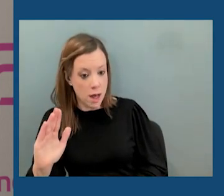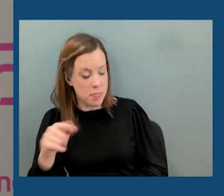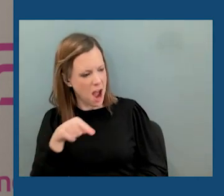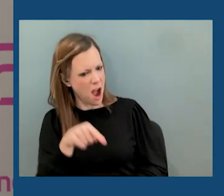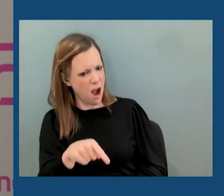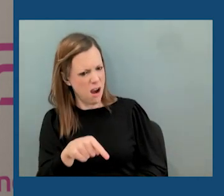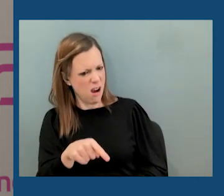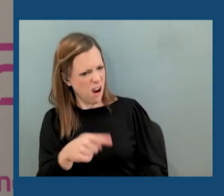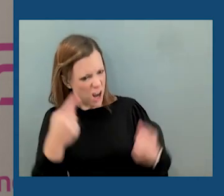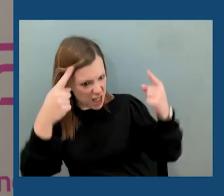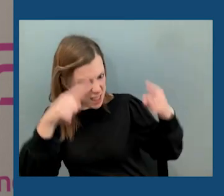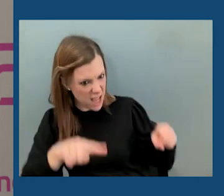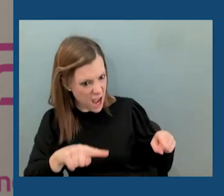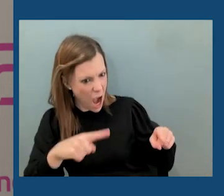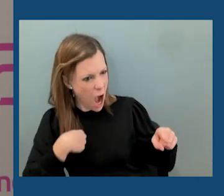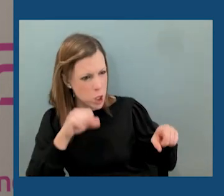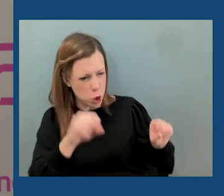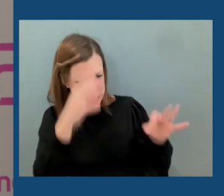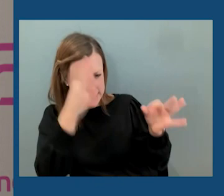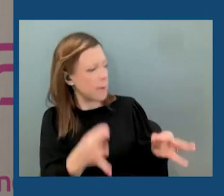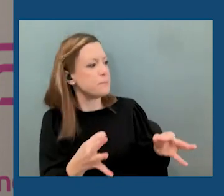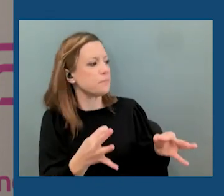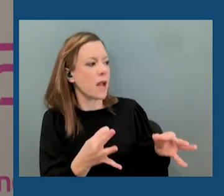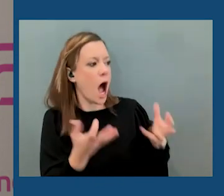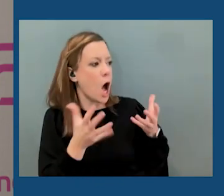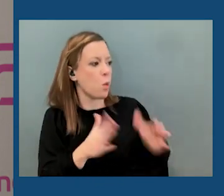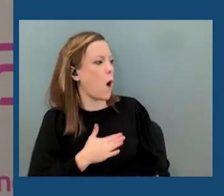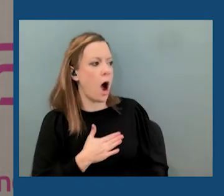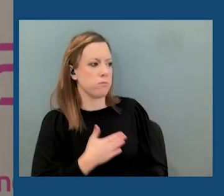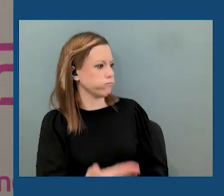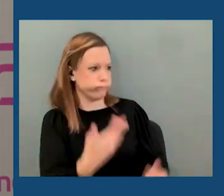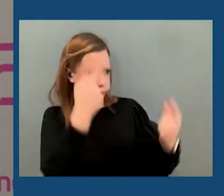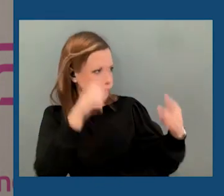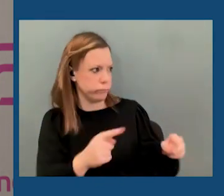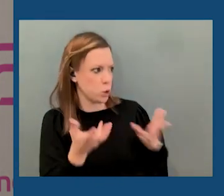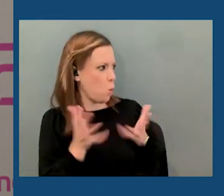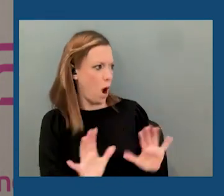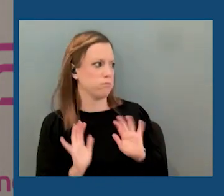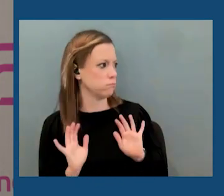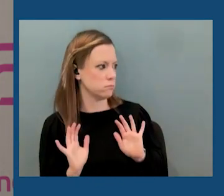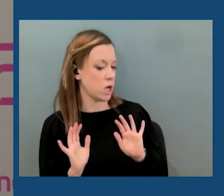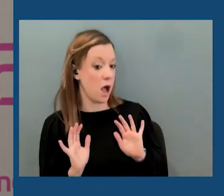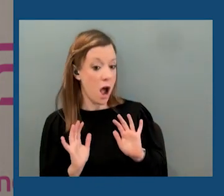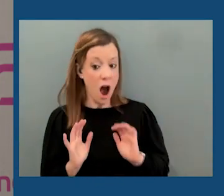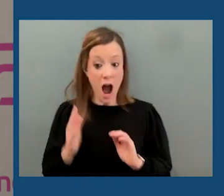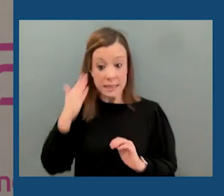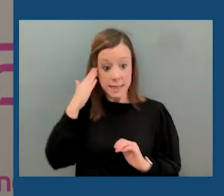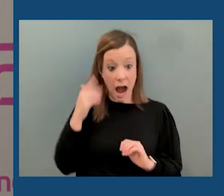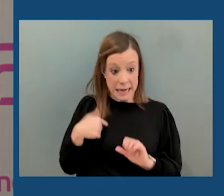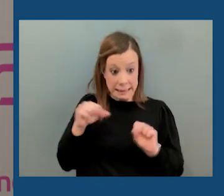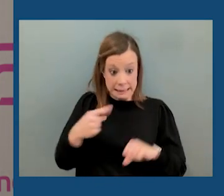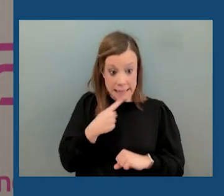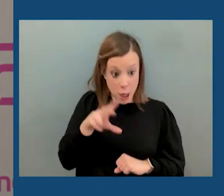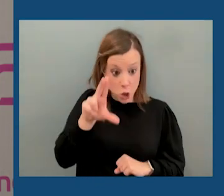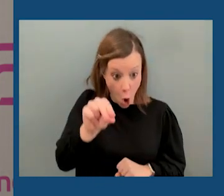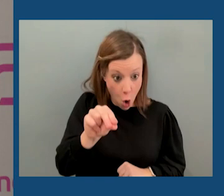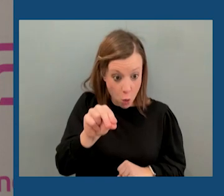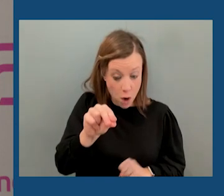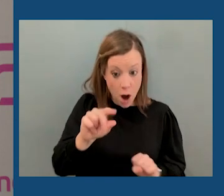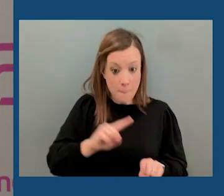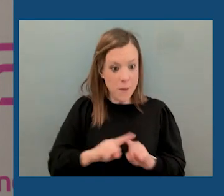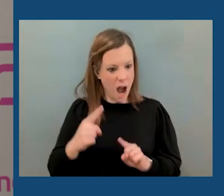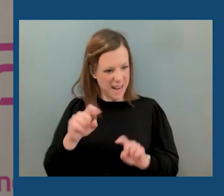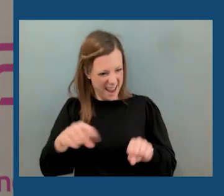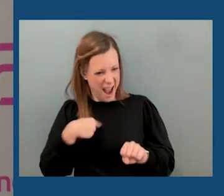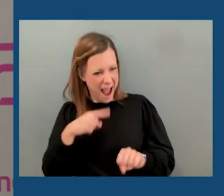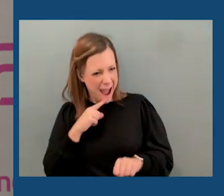on to tell me that she knew she could say no to sex, but she did not know that at any point she could change her mind, reverse her consent,